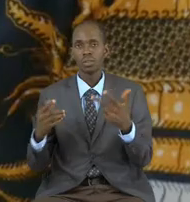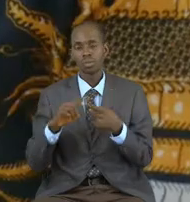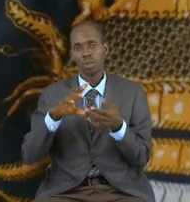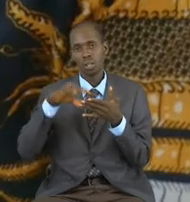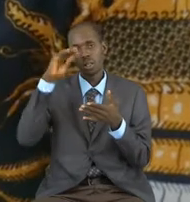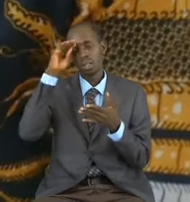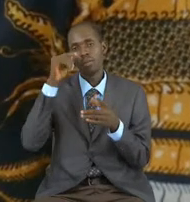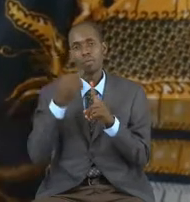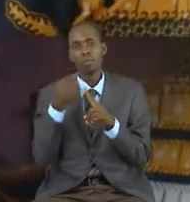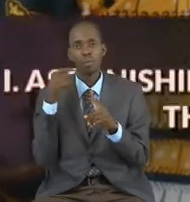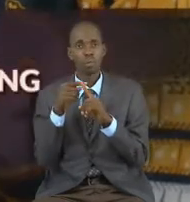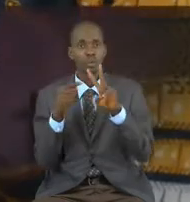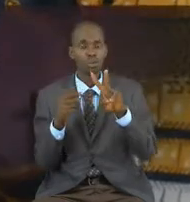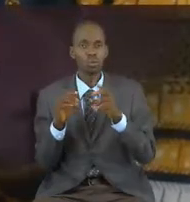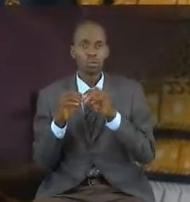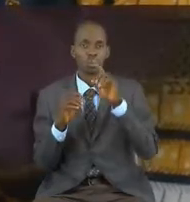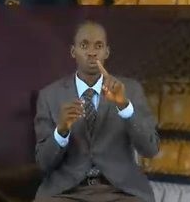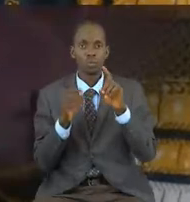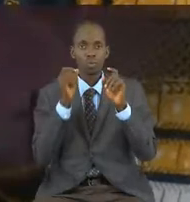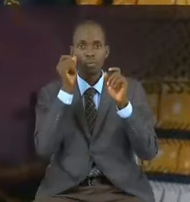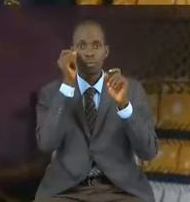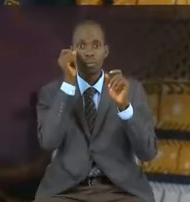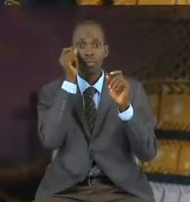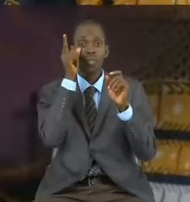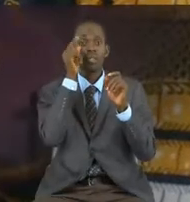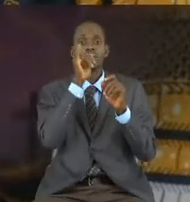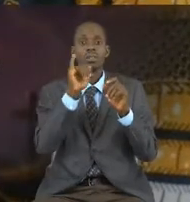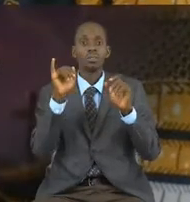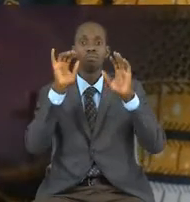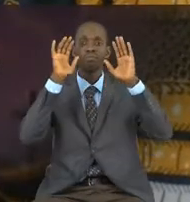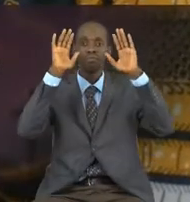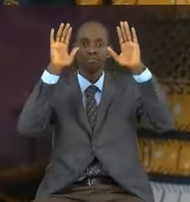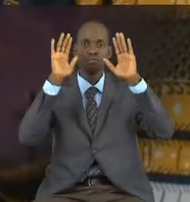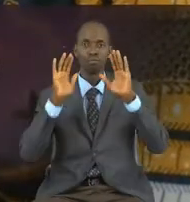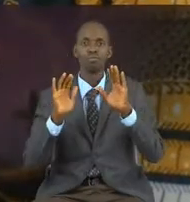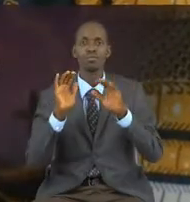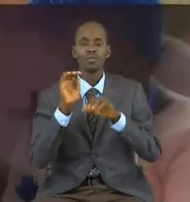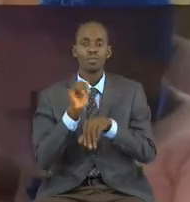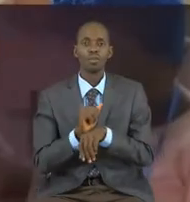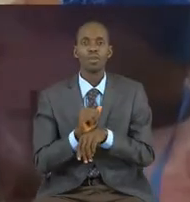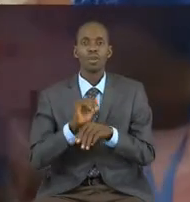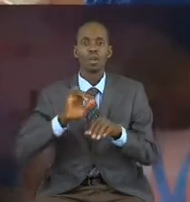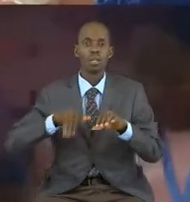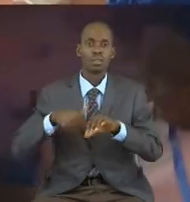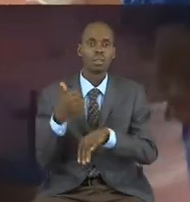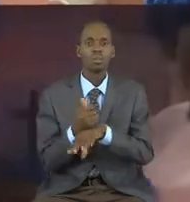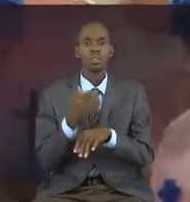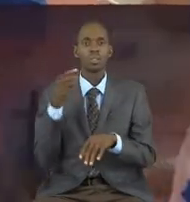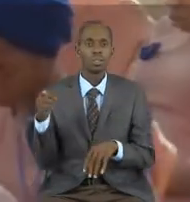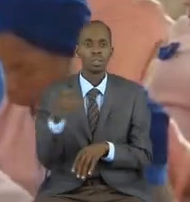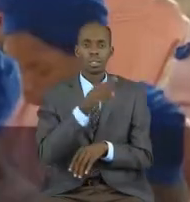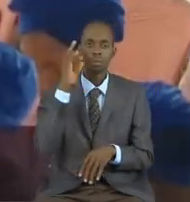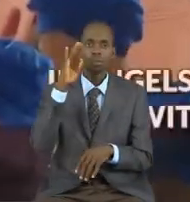astonishing miracles. Confirming their preaching. Number two, angels'